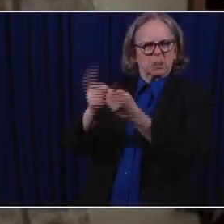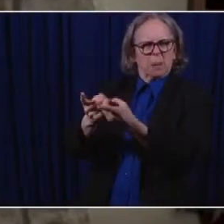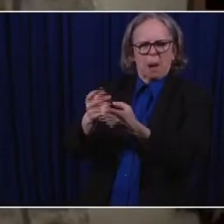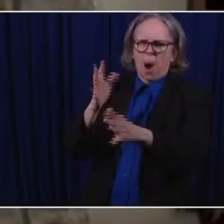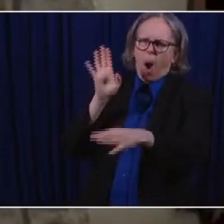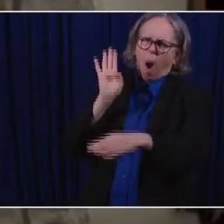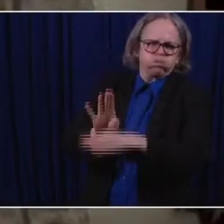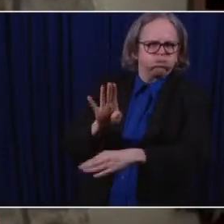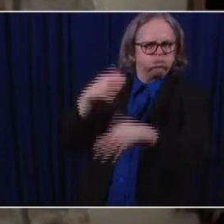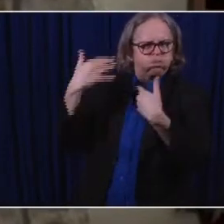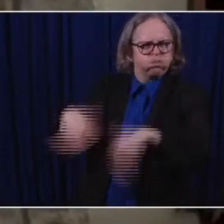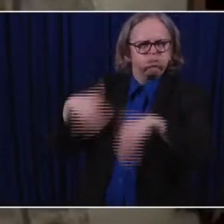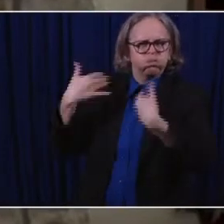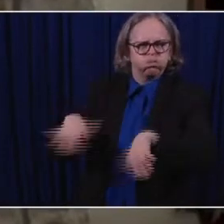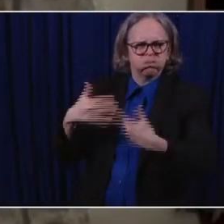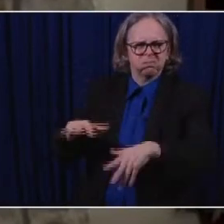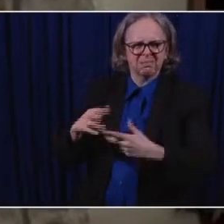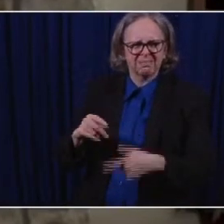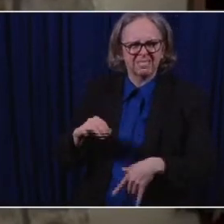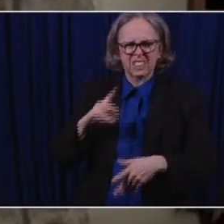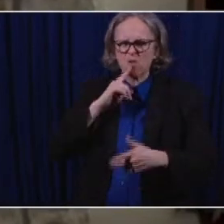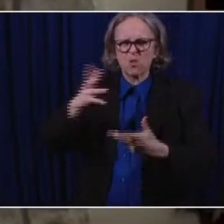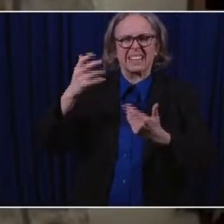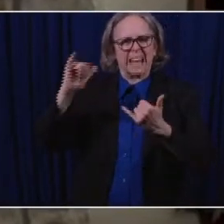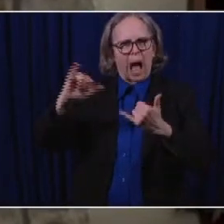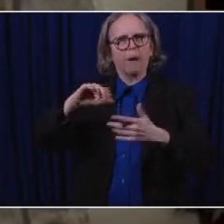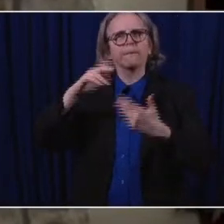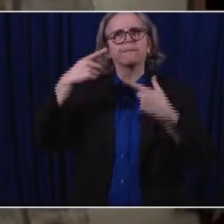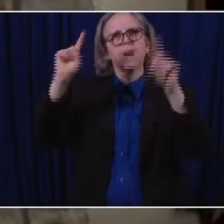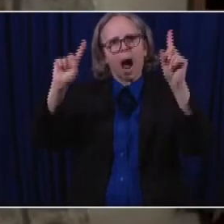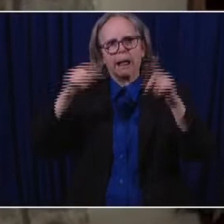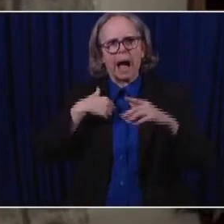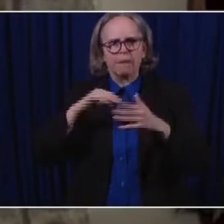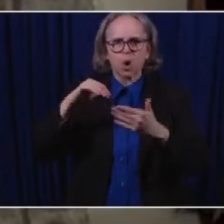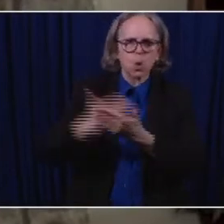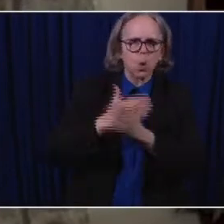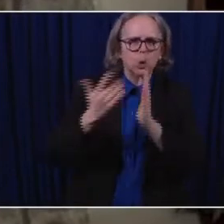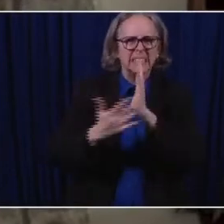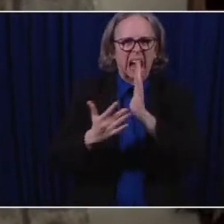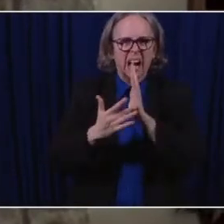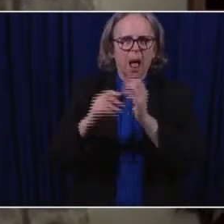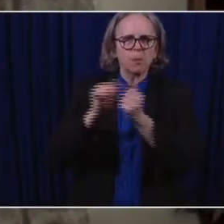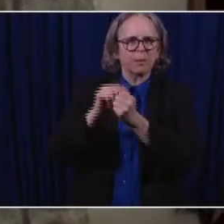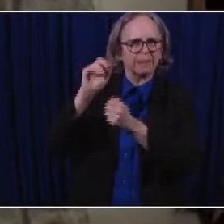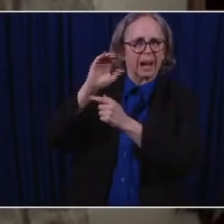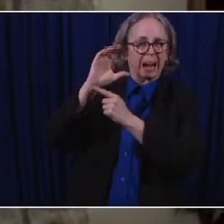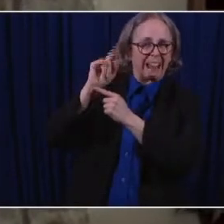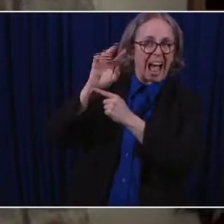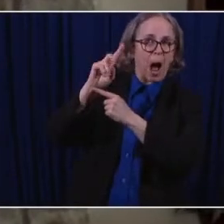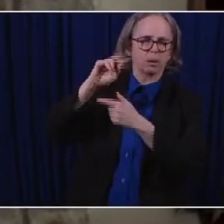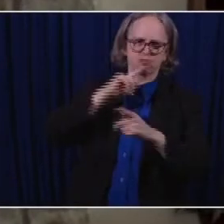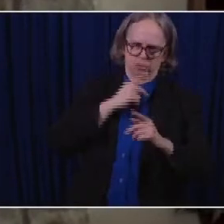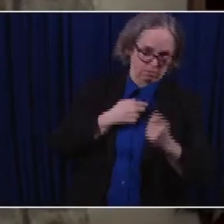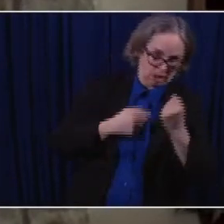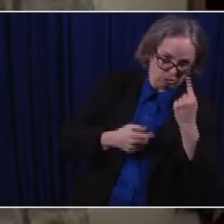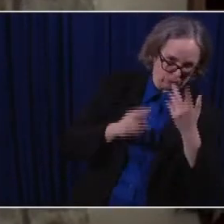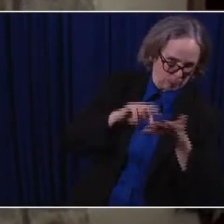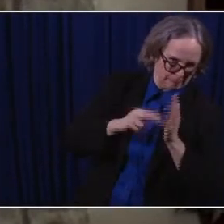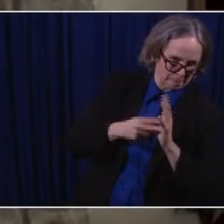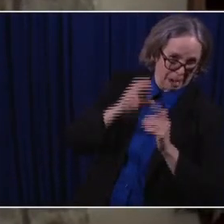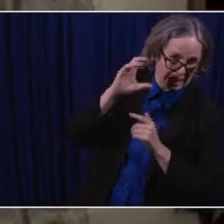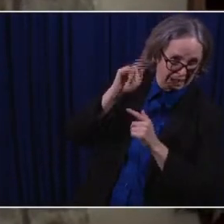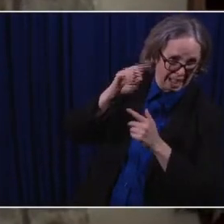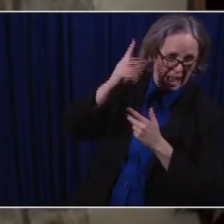something that was already in the works when this pandemic hit, but not done. And